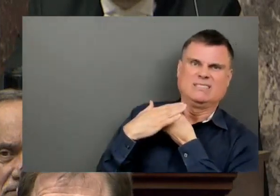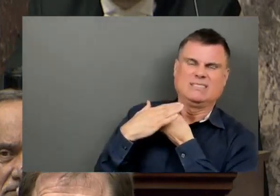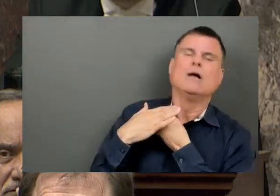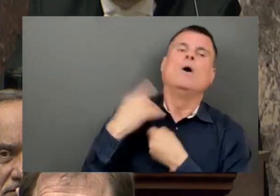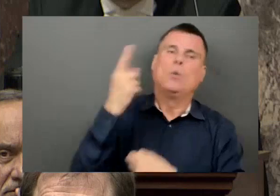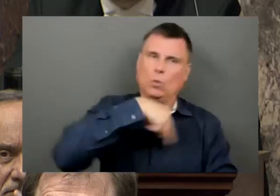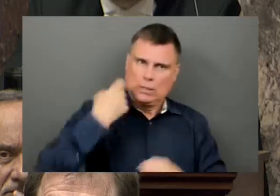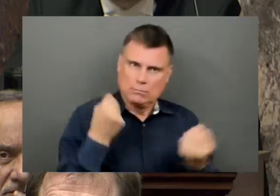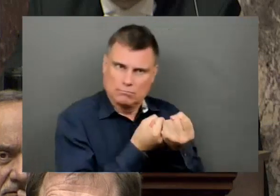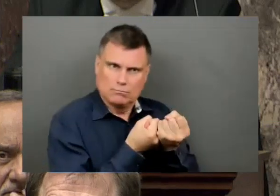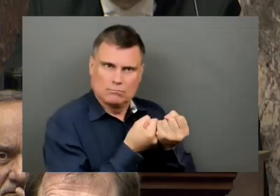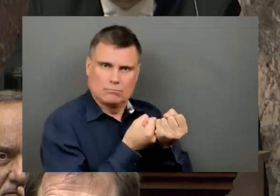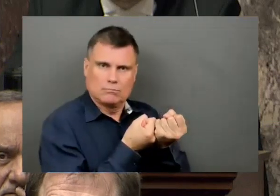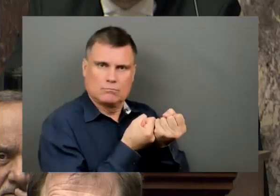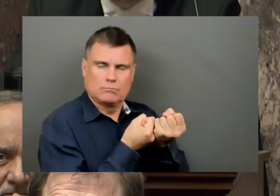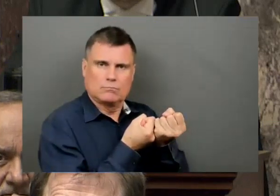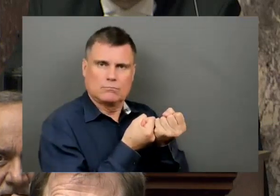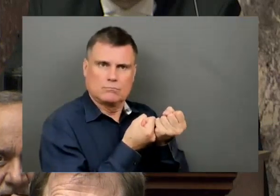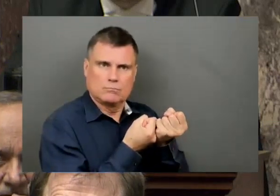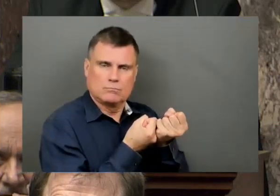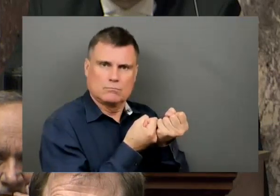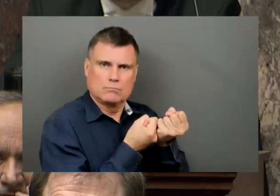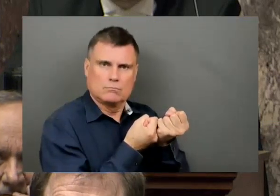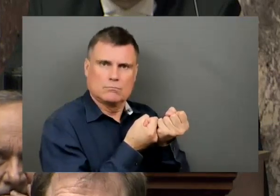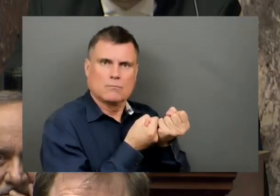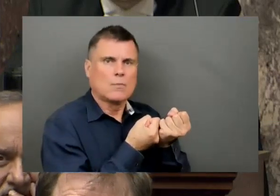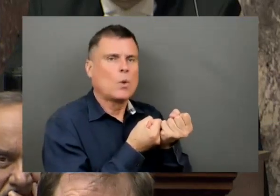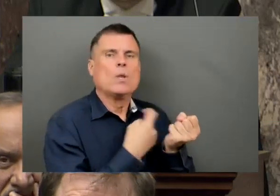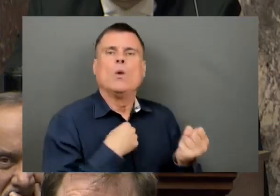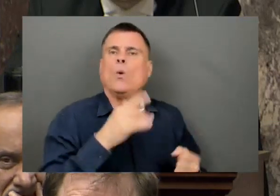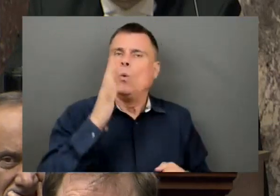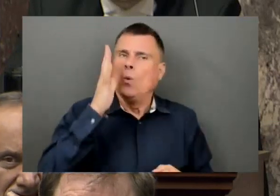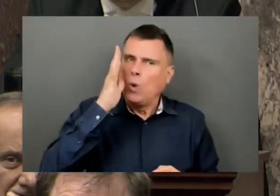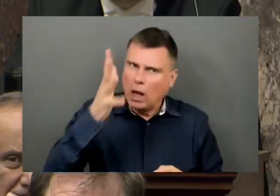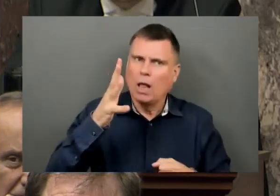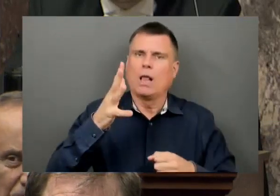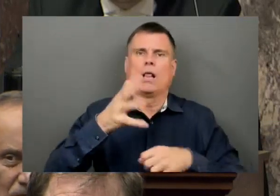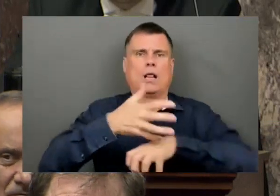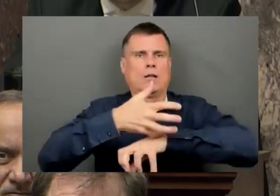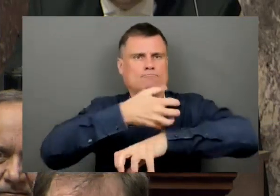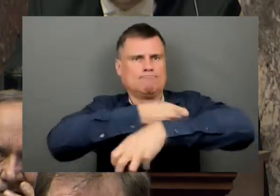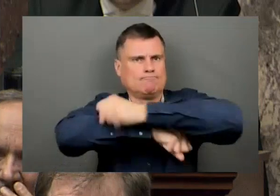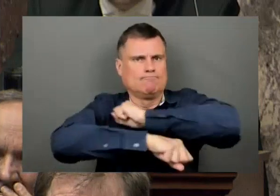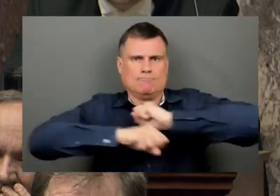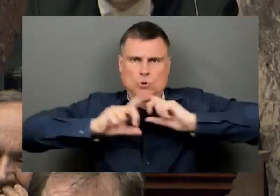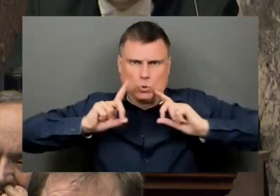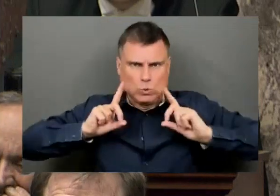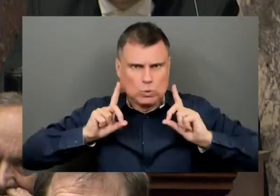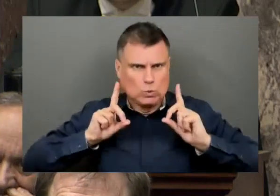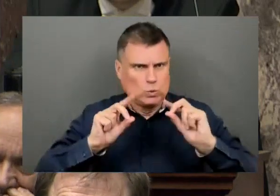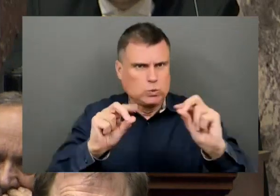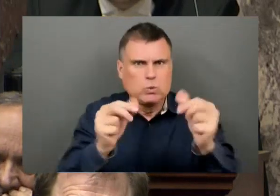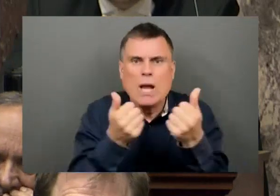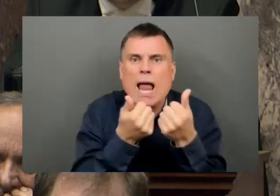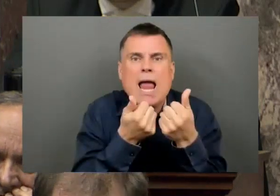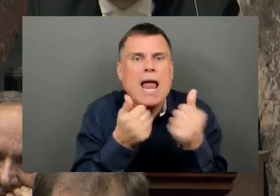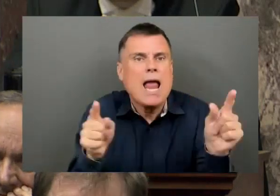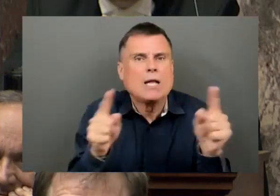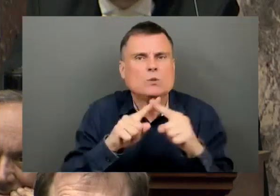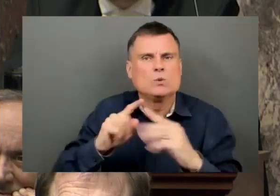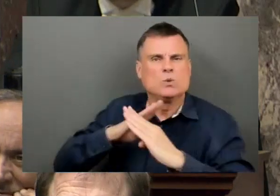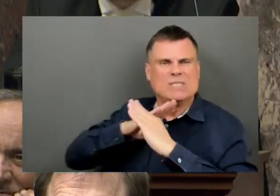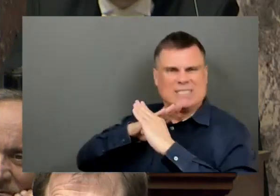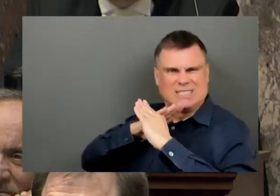We will do whatever it takes to get rid of hate in this province. They have my commitment, and they have the commitment of this government.